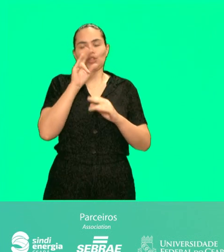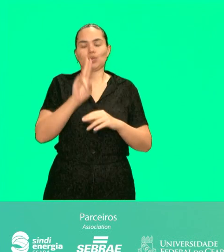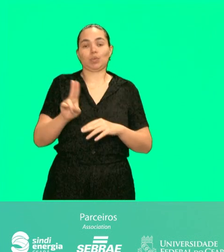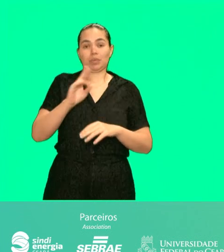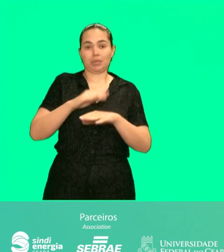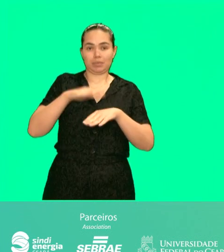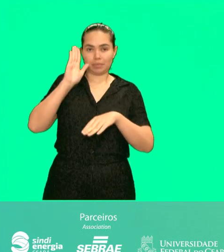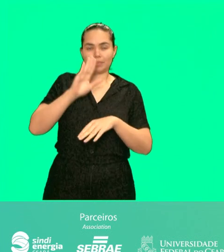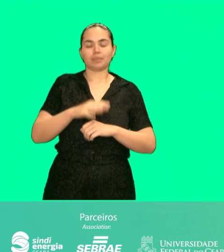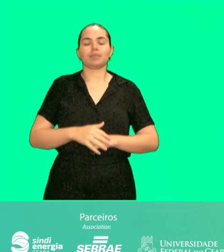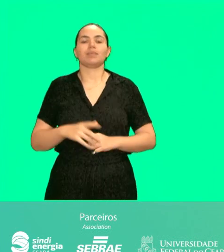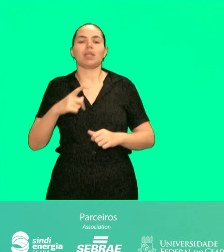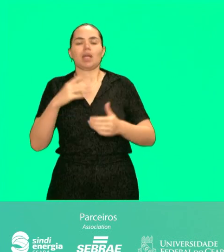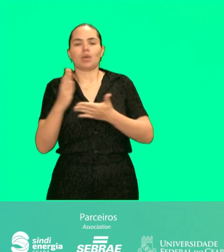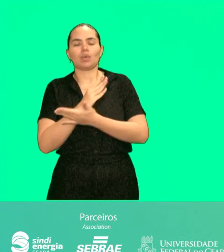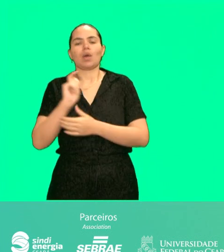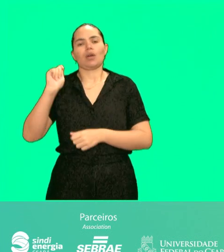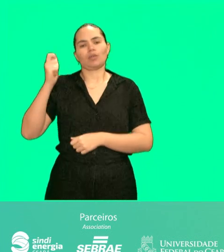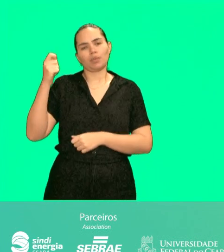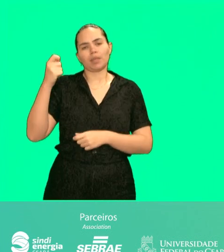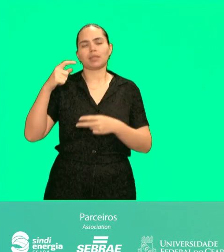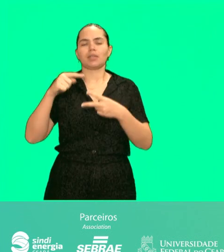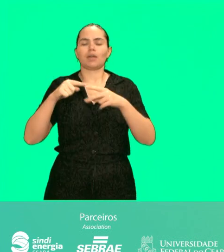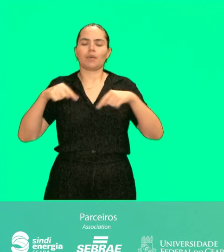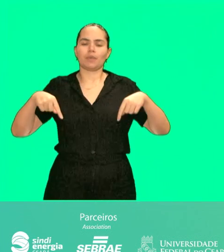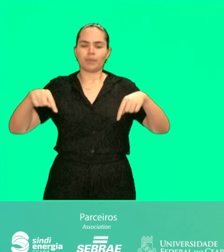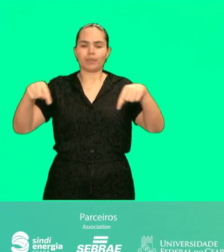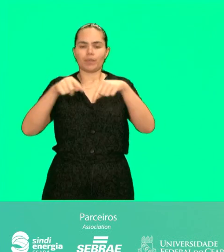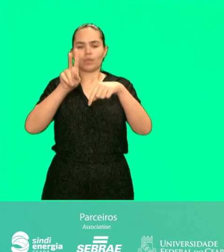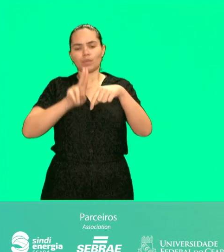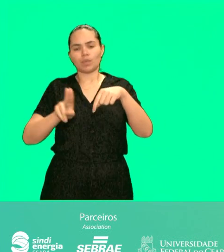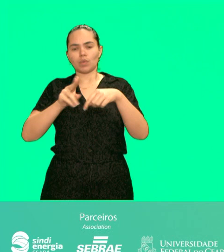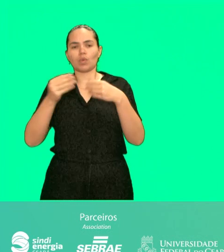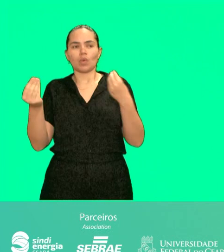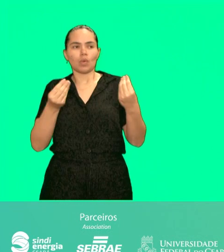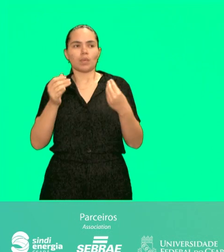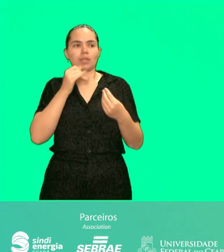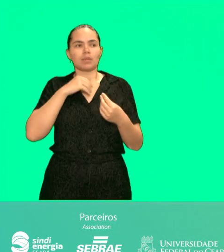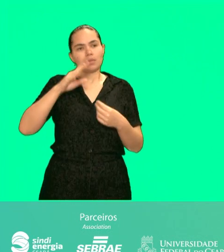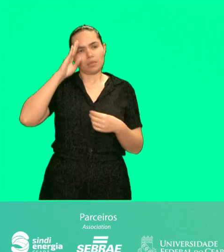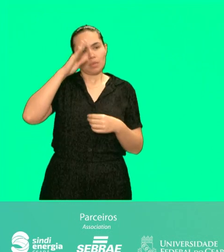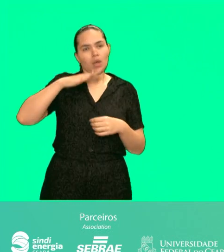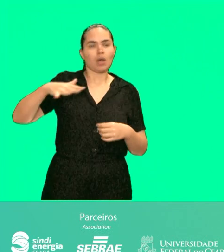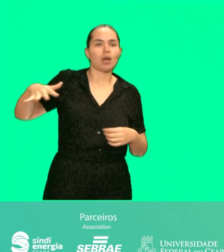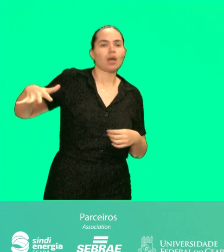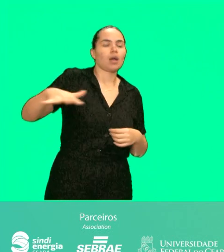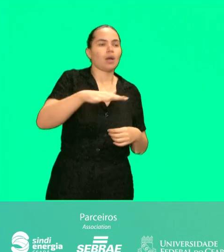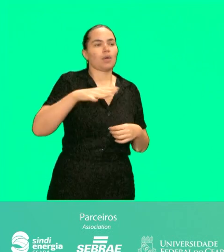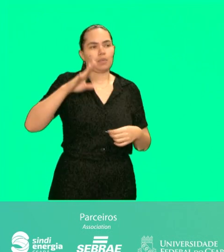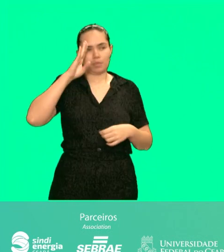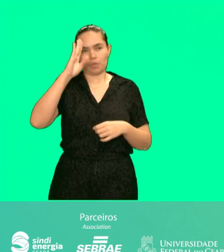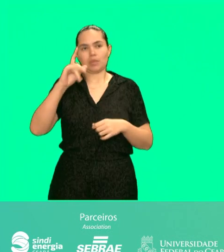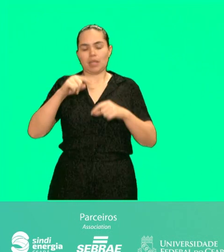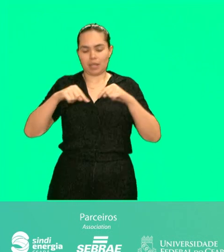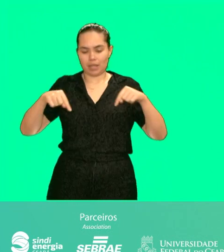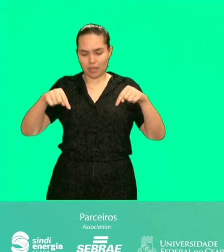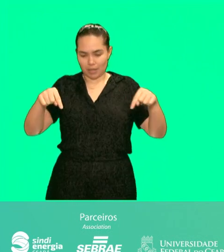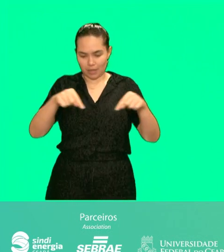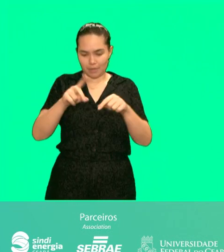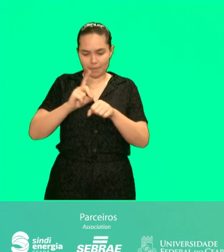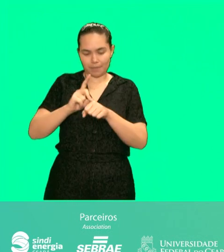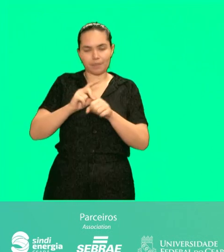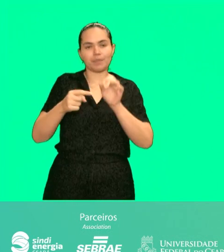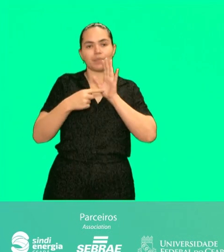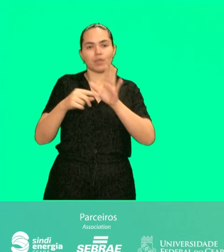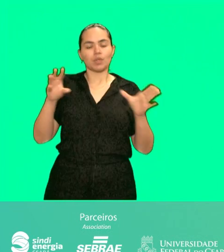more of sistemas, energy. tem automação, And we have all instrumentação the da planta. systems, Por exemplo, automation and a planta de instrumentation, hidrogênio so the completa, né, uma caixa preta, the né, complete the o